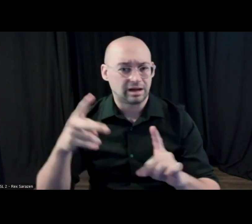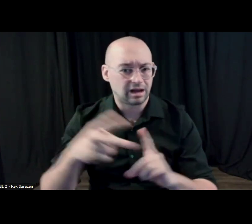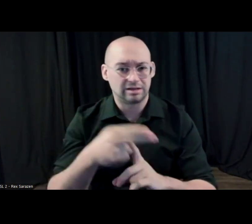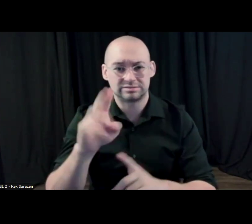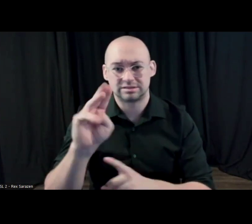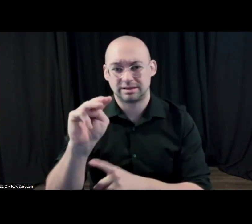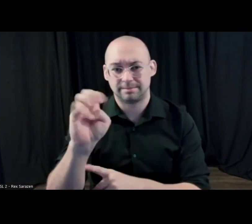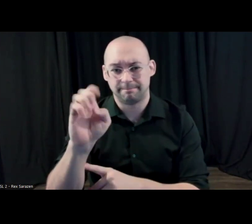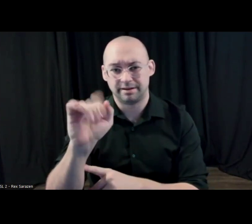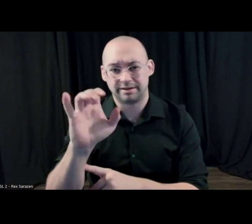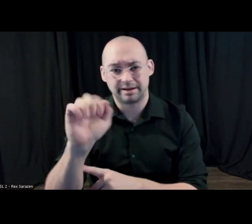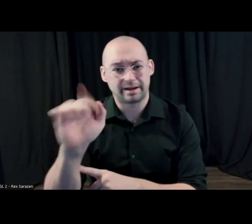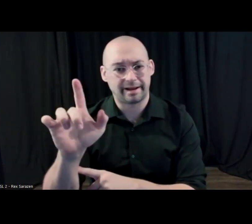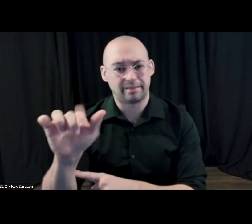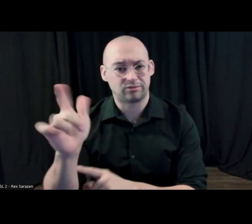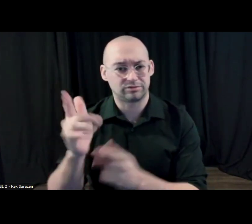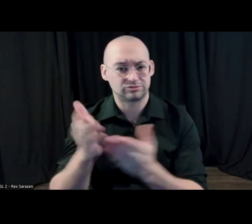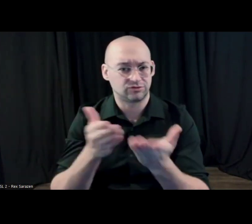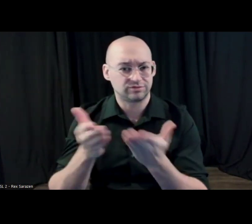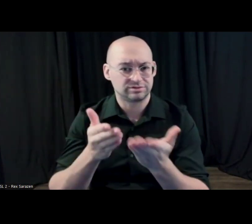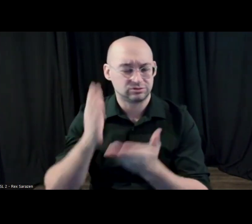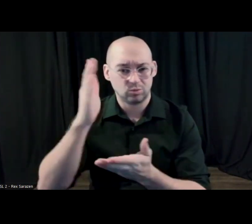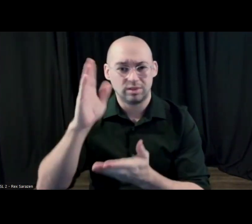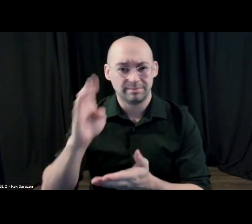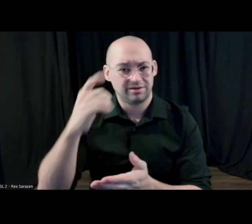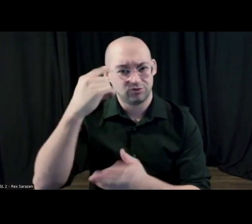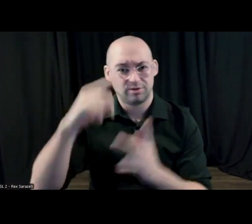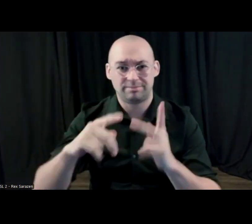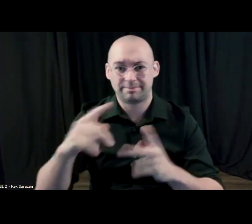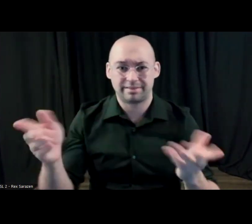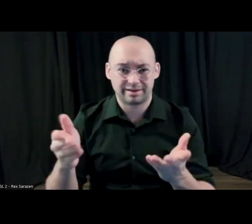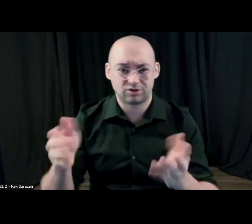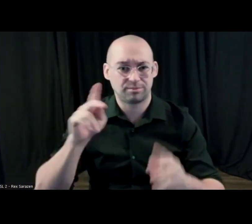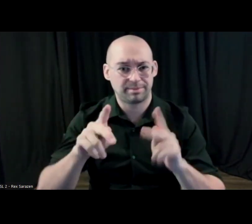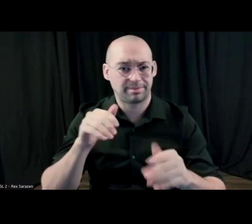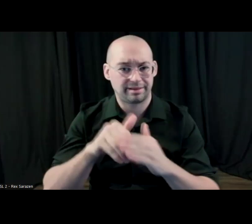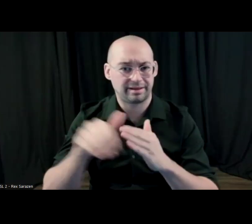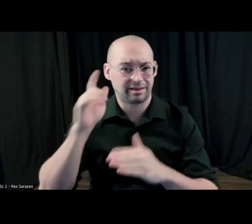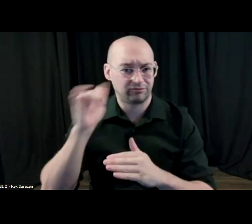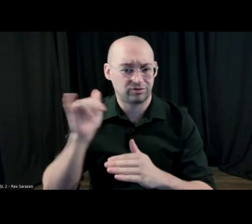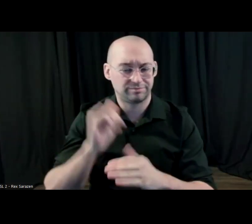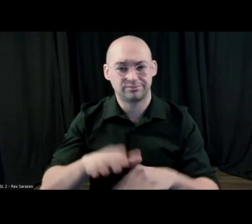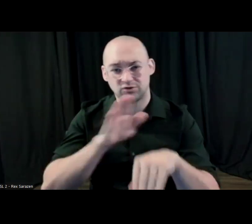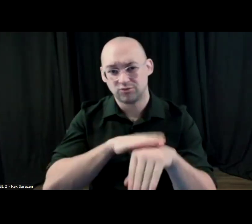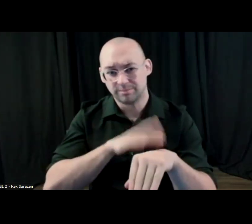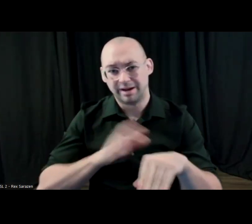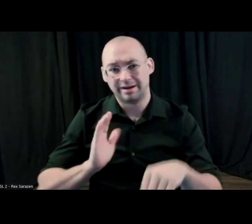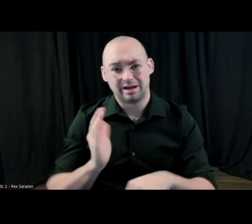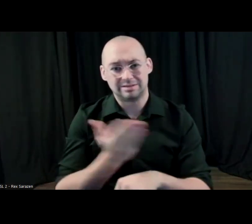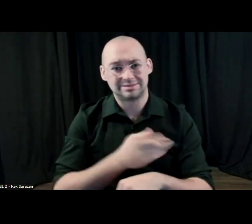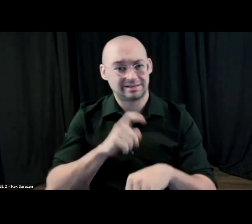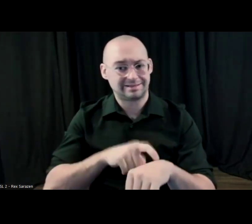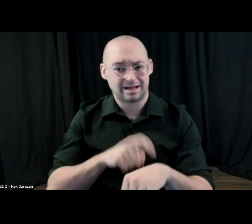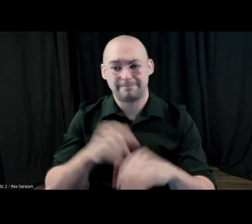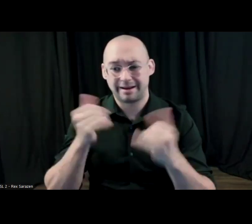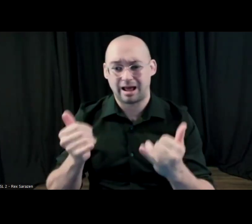services will be on our constituents here and on people in California. And just to remind us that the time right now is